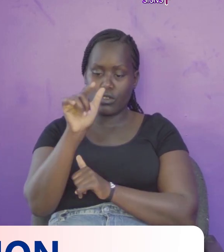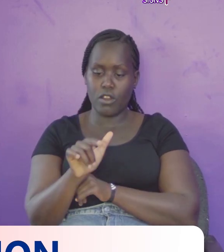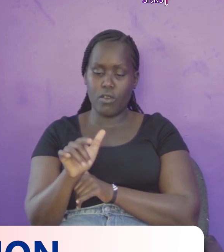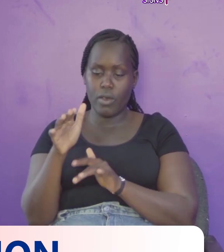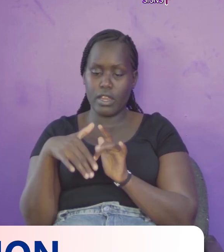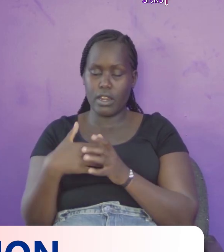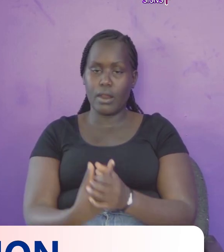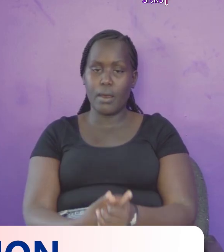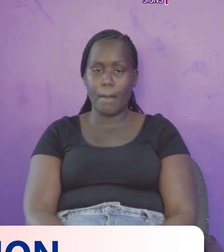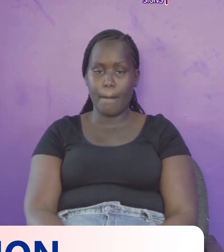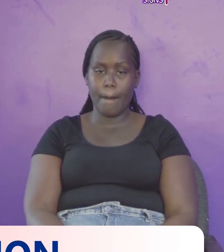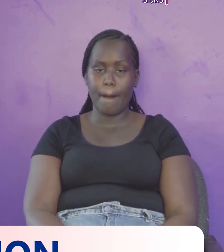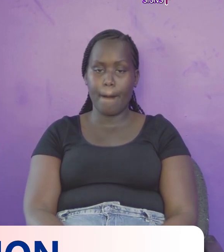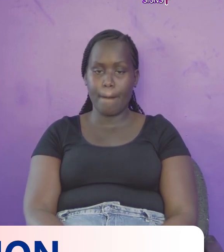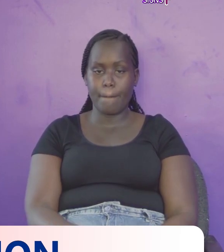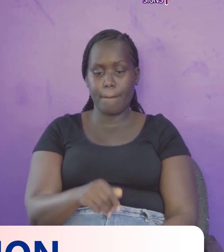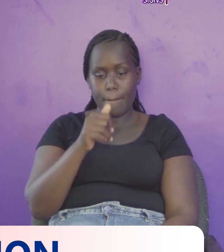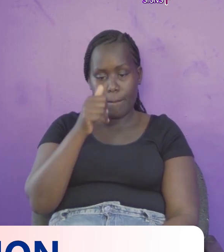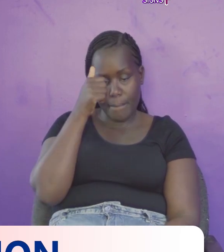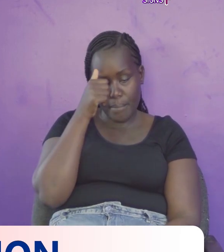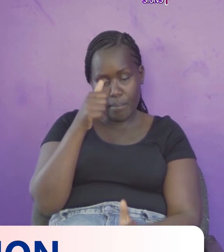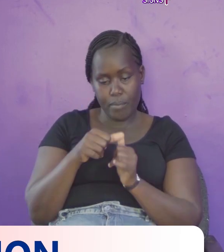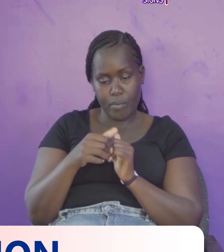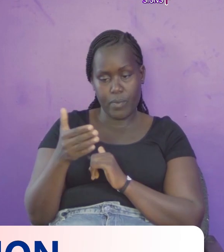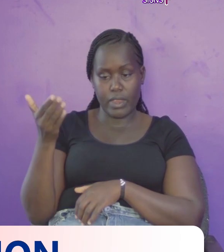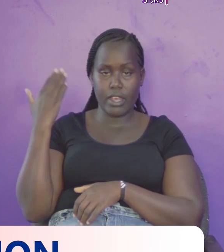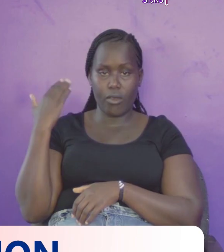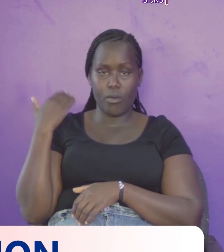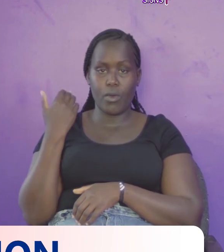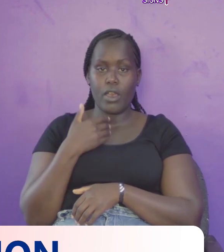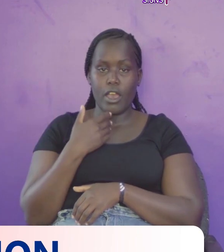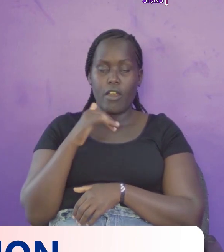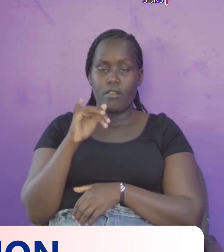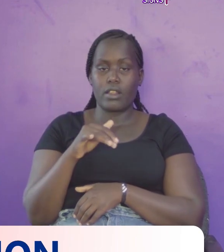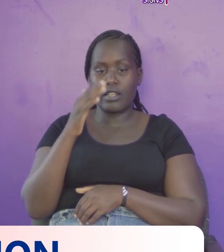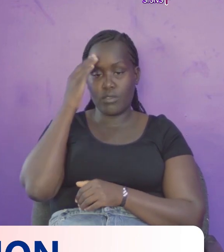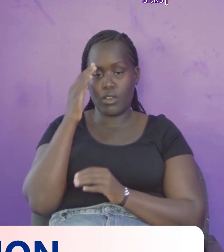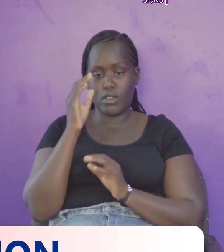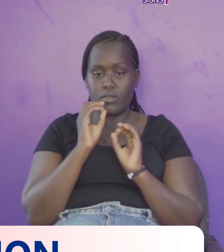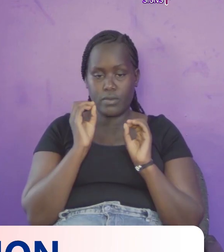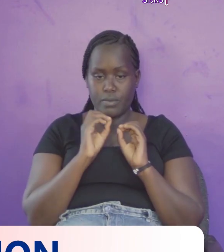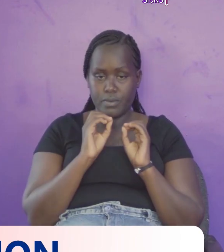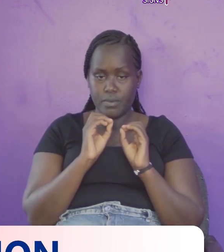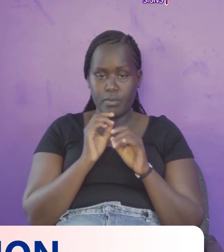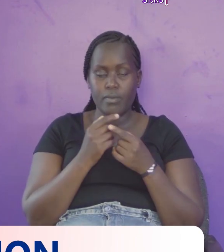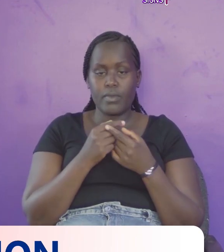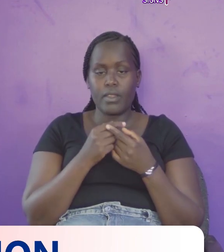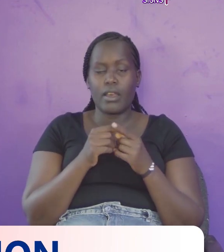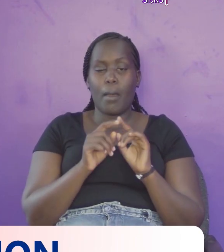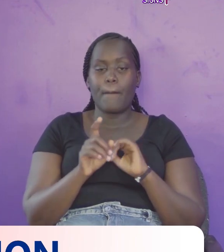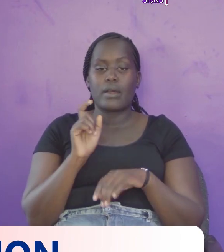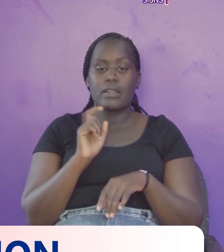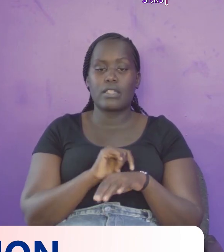there, Mr. Jonah. Kumbuka, kitambo, there were no such recognitions. Right. But tukianza